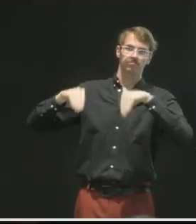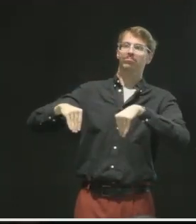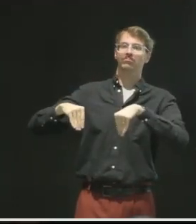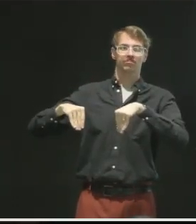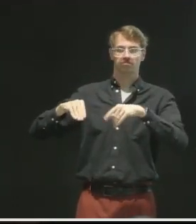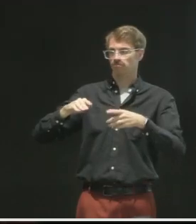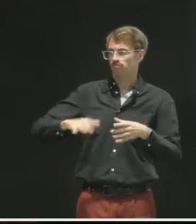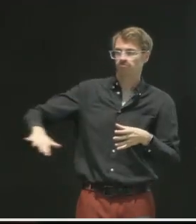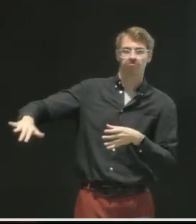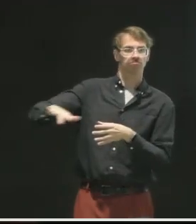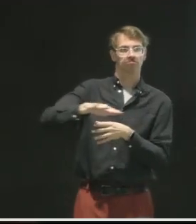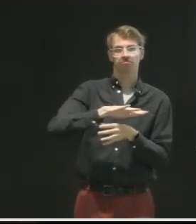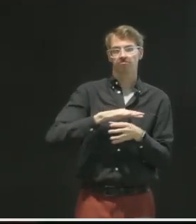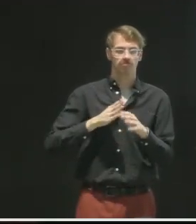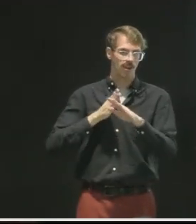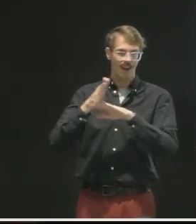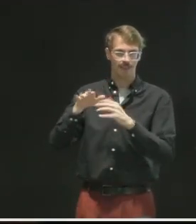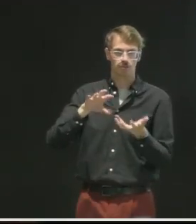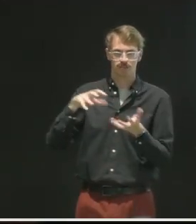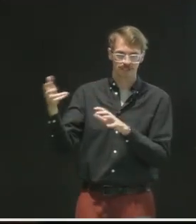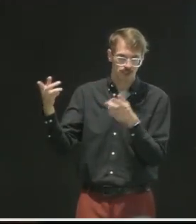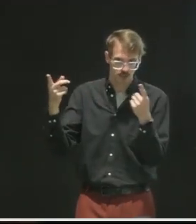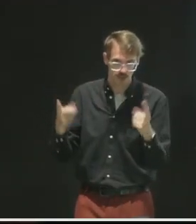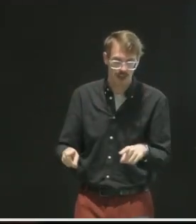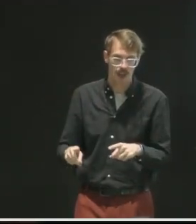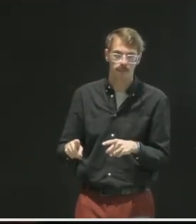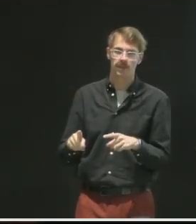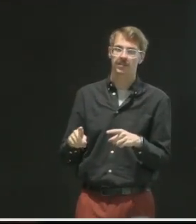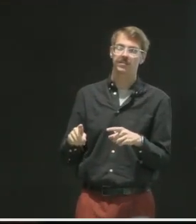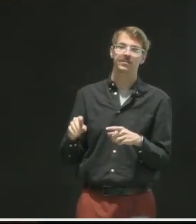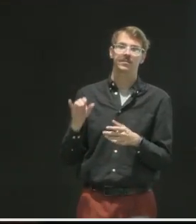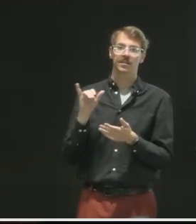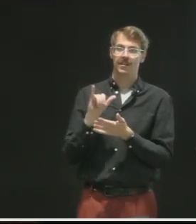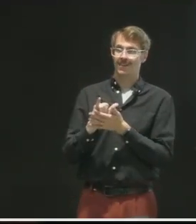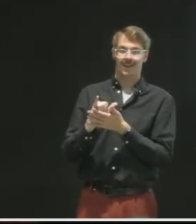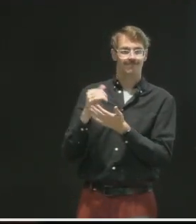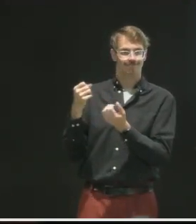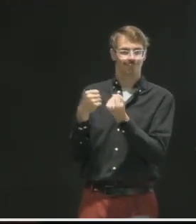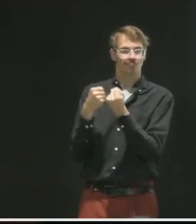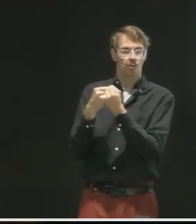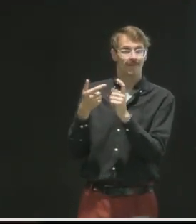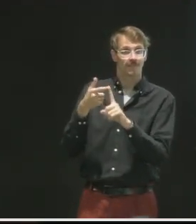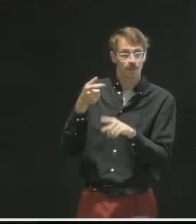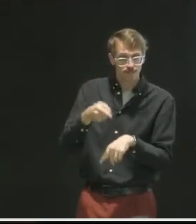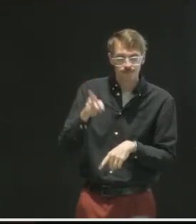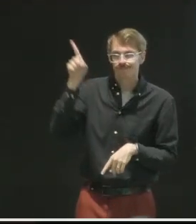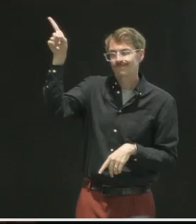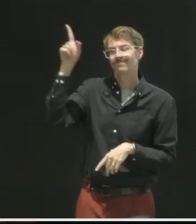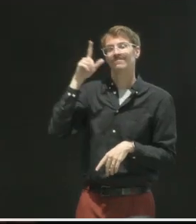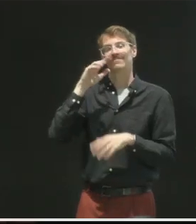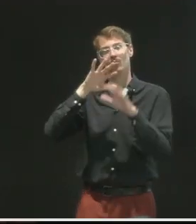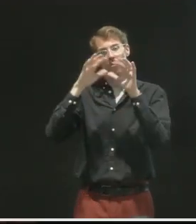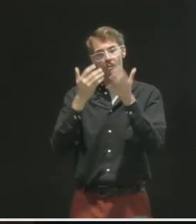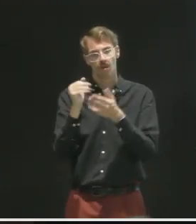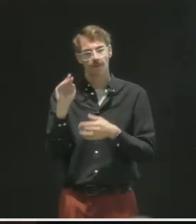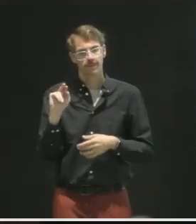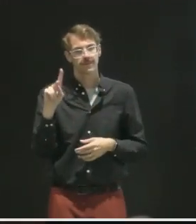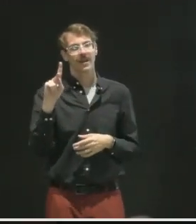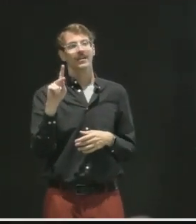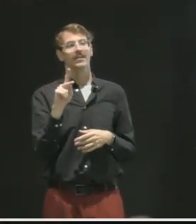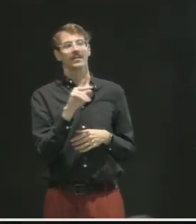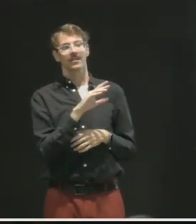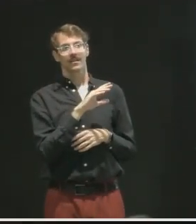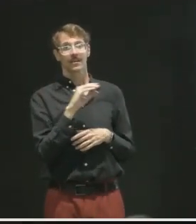among infrastructure after disaster that undertaken by the World Bank. And the issue of the